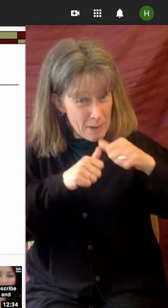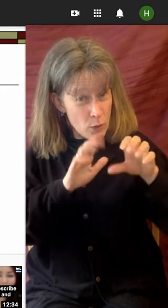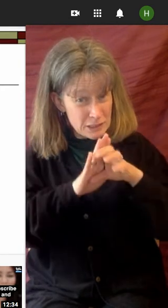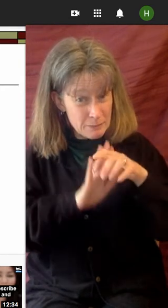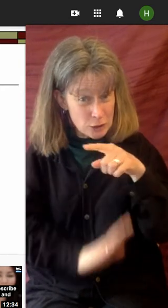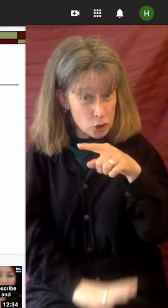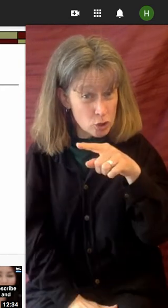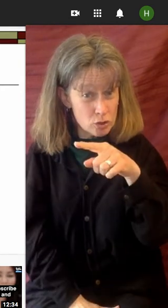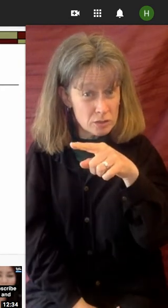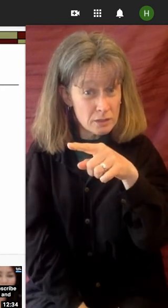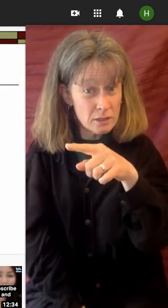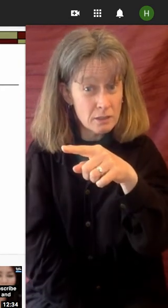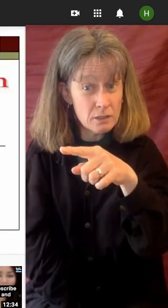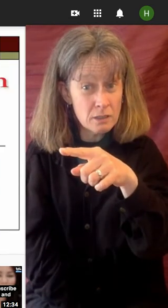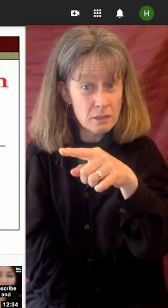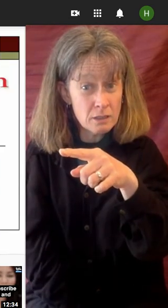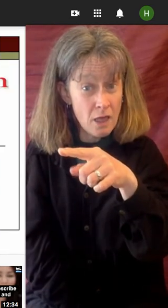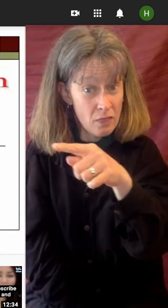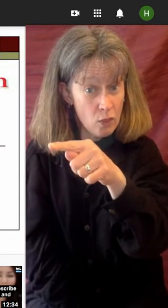like